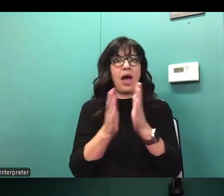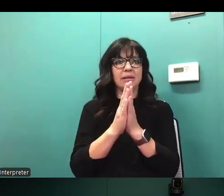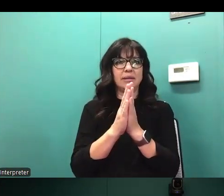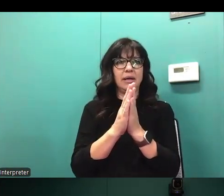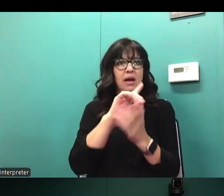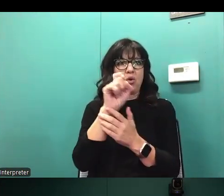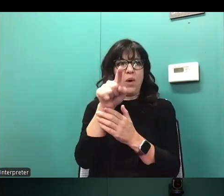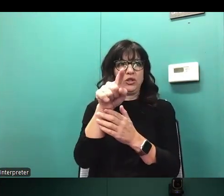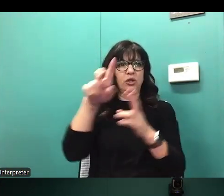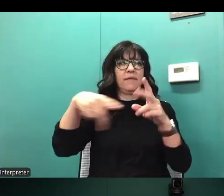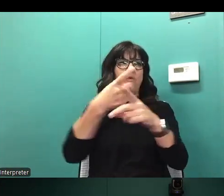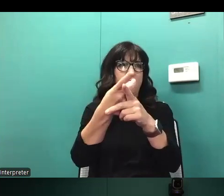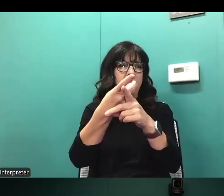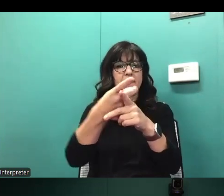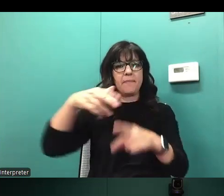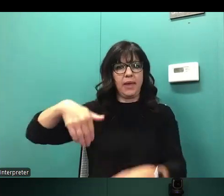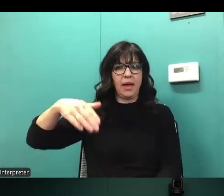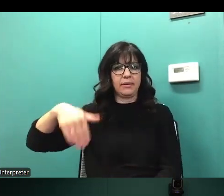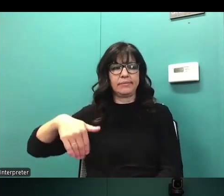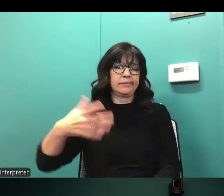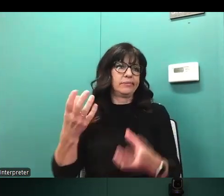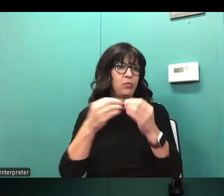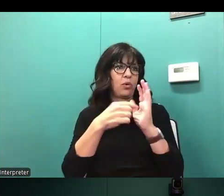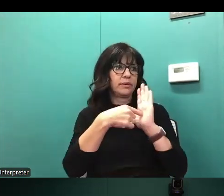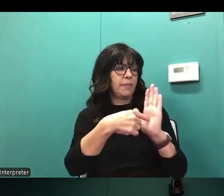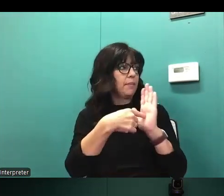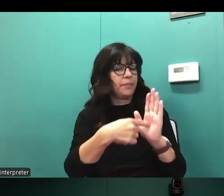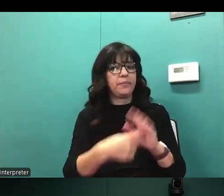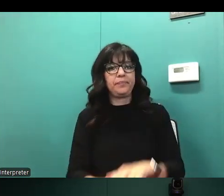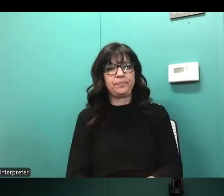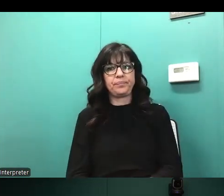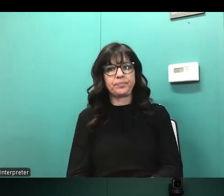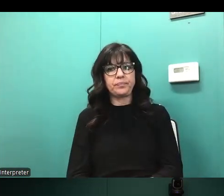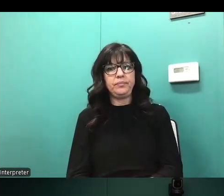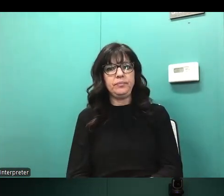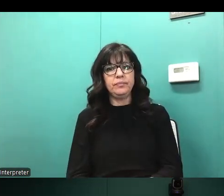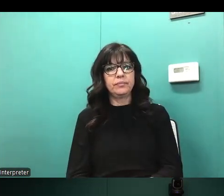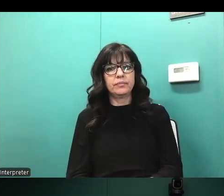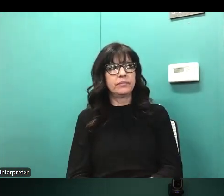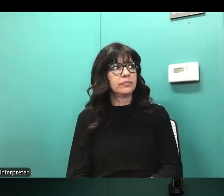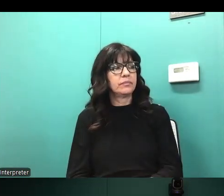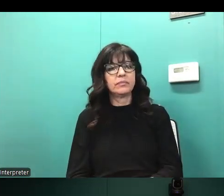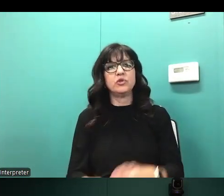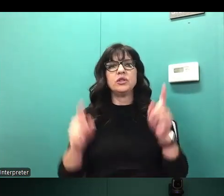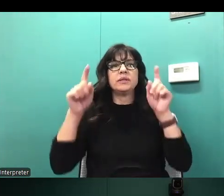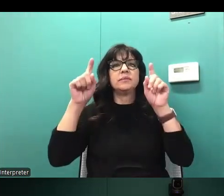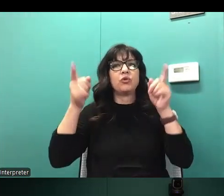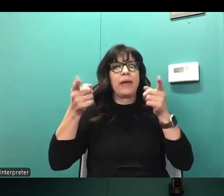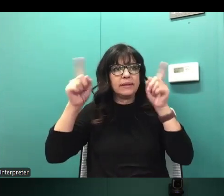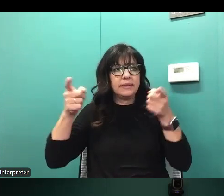So anyway, there's just more examples for this. just put in parentheses what they're